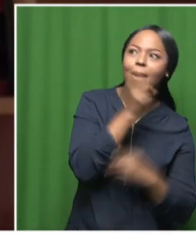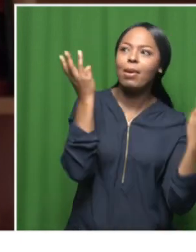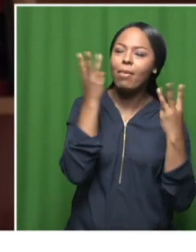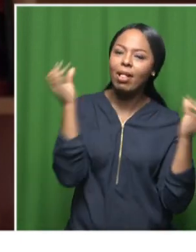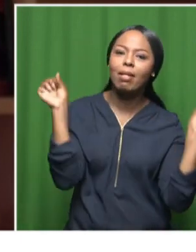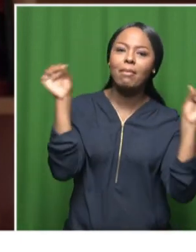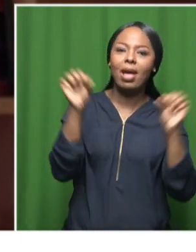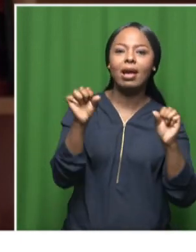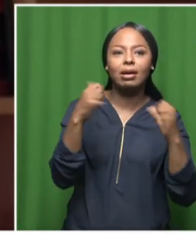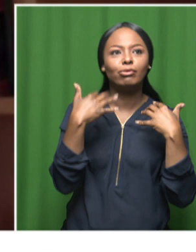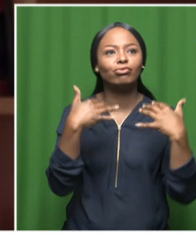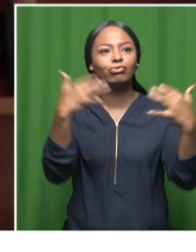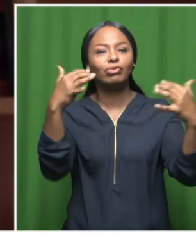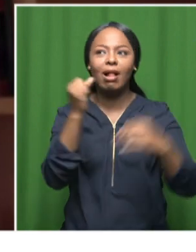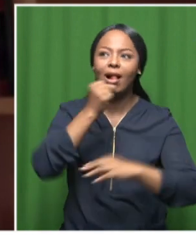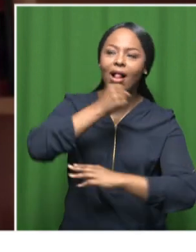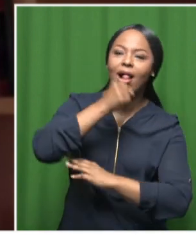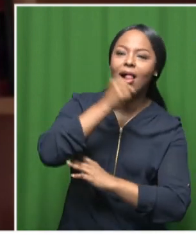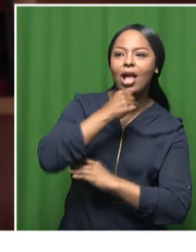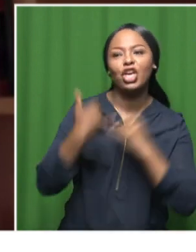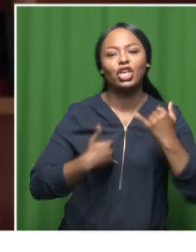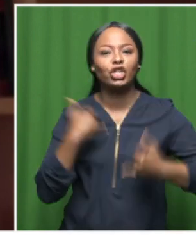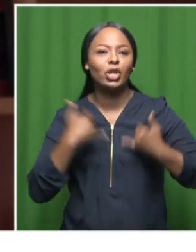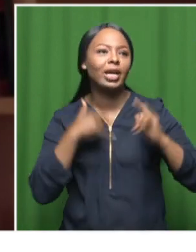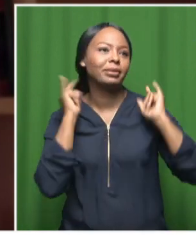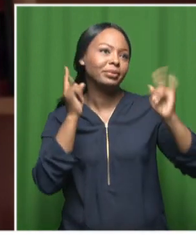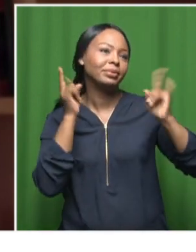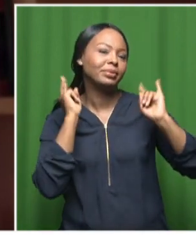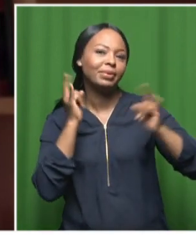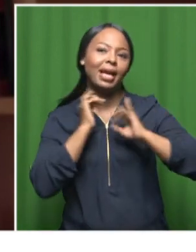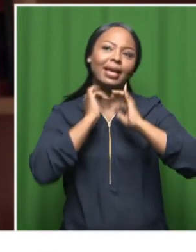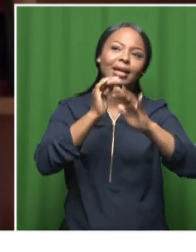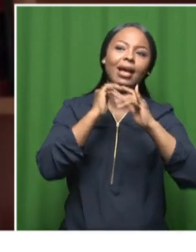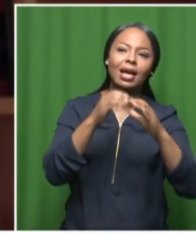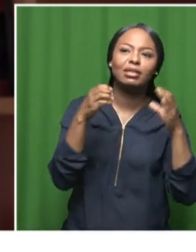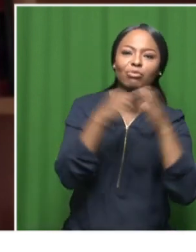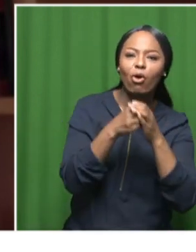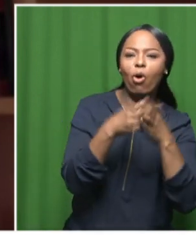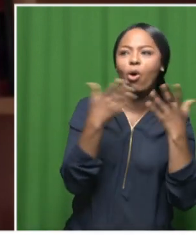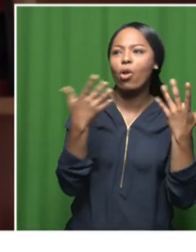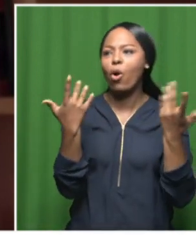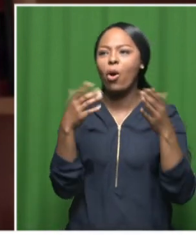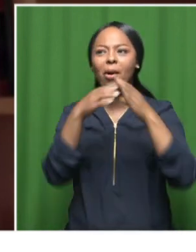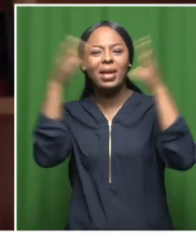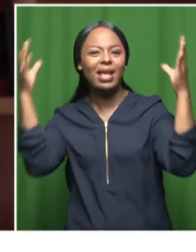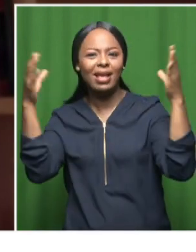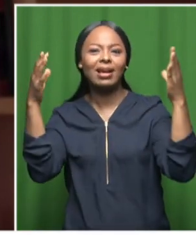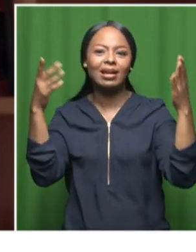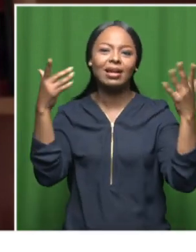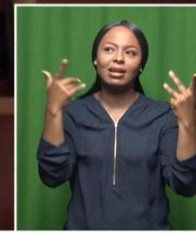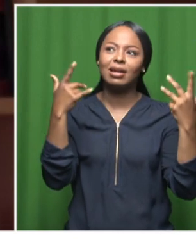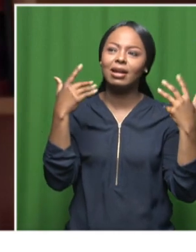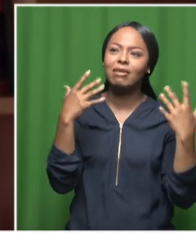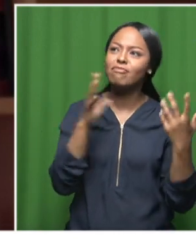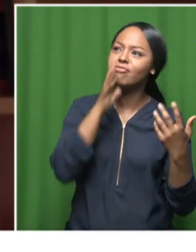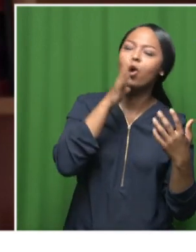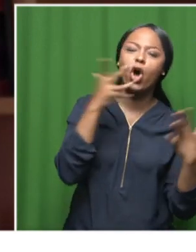of the jazz musicians, whether it is in small stages or big stages or